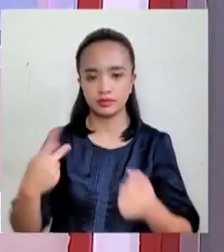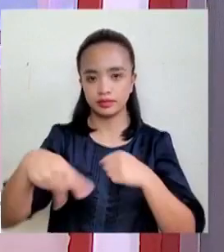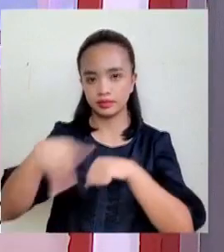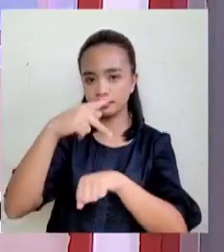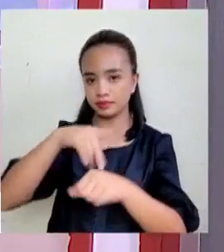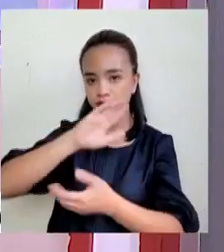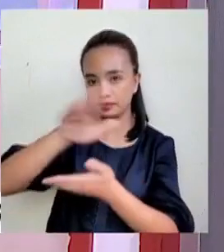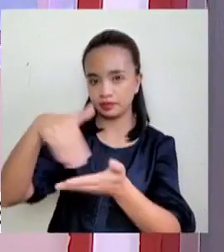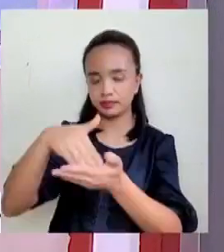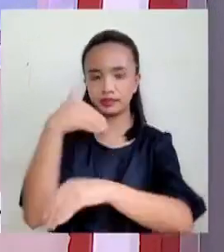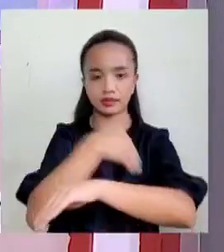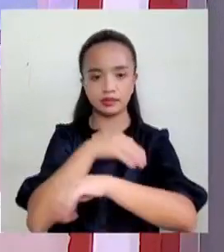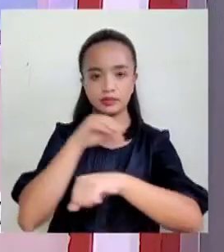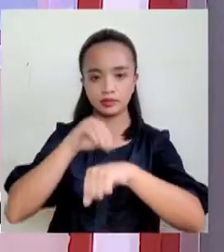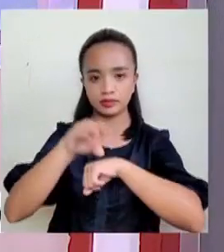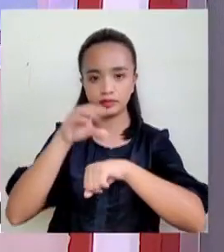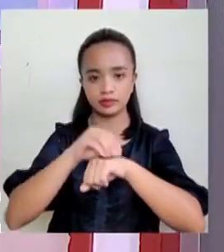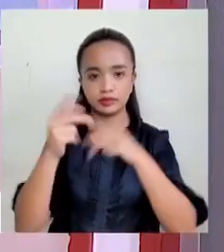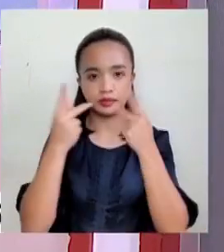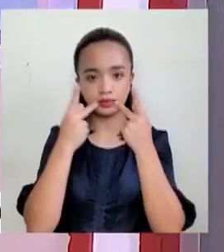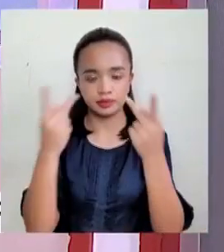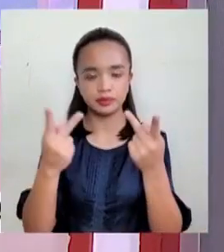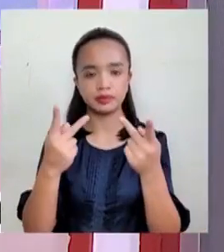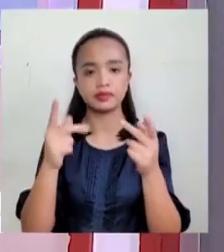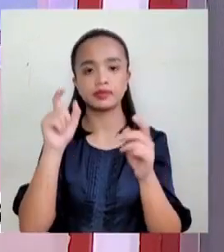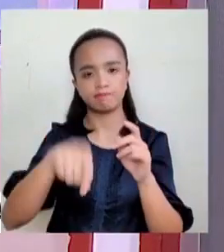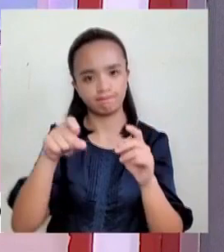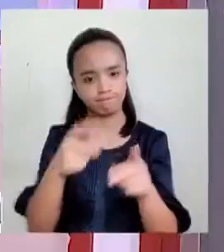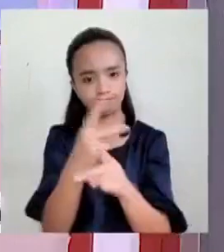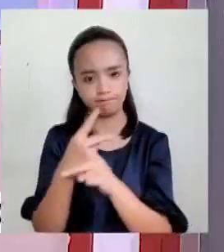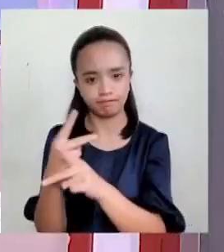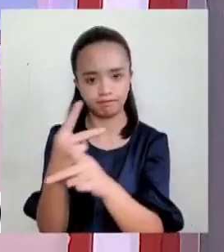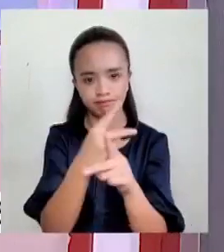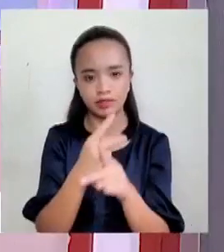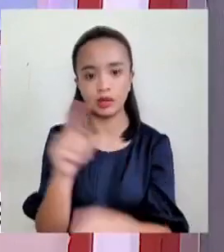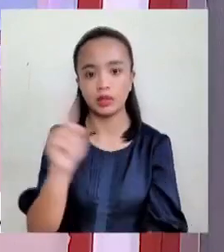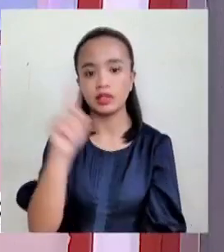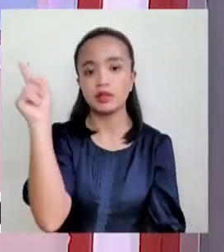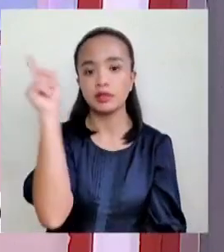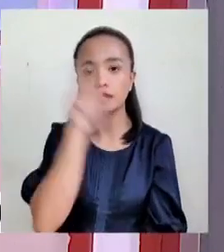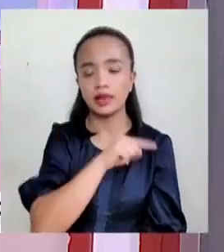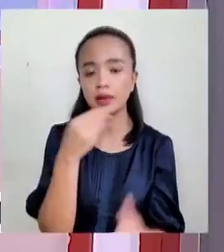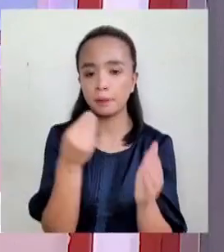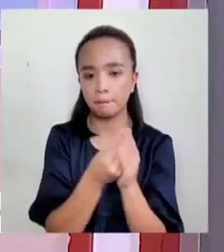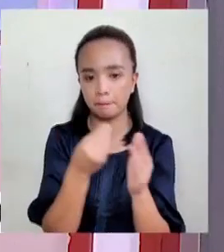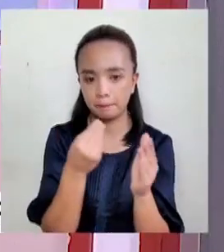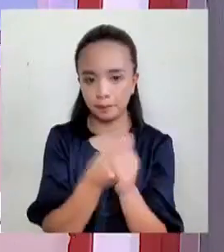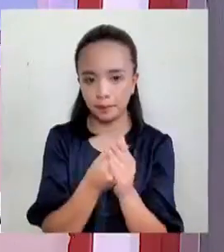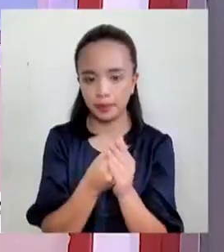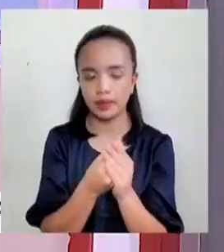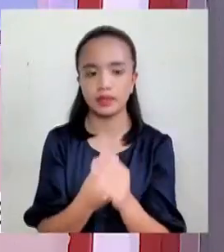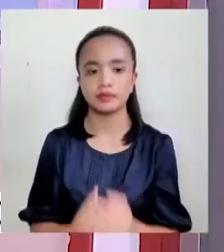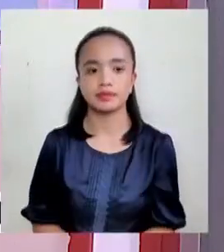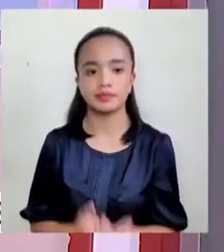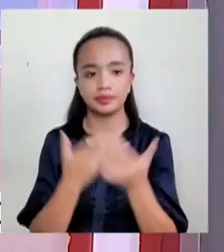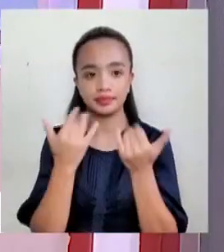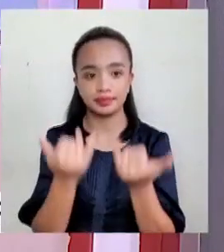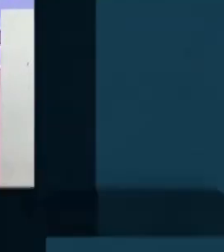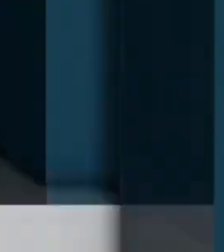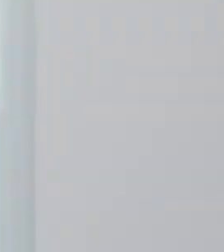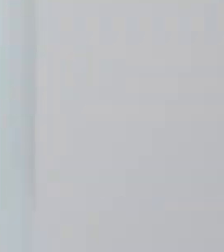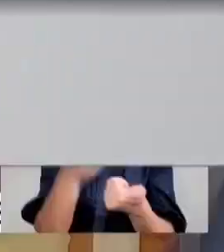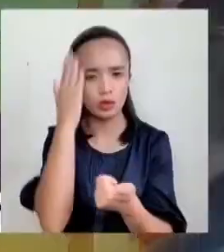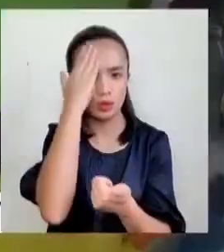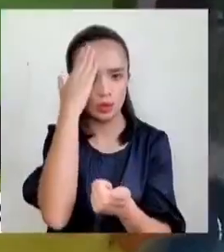the public to be vigilant against counterfeiters this holiday season. Alvin El Chico tells us how to spot fake money in this report.